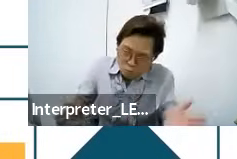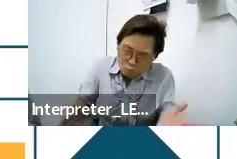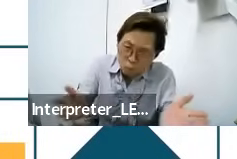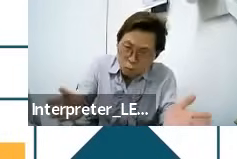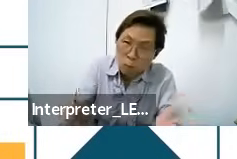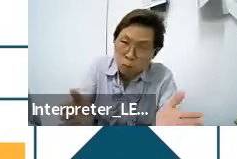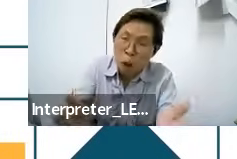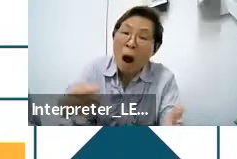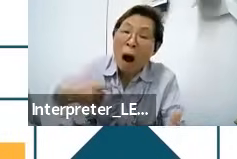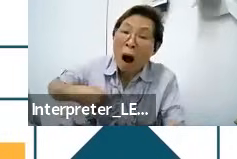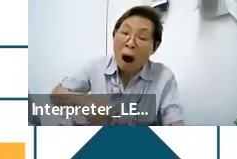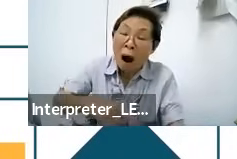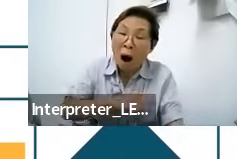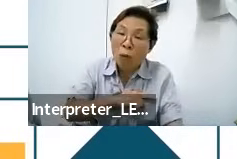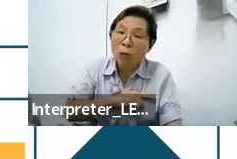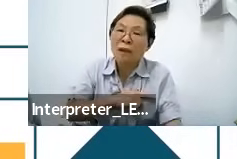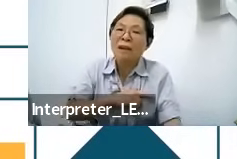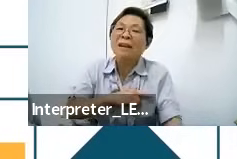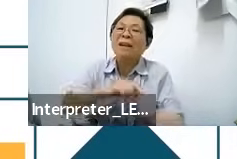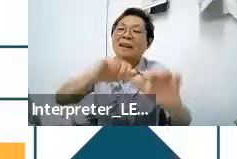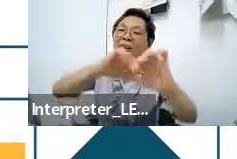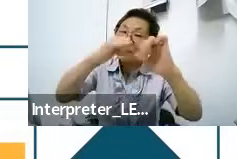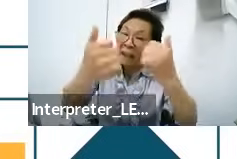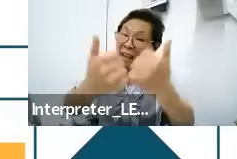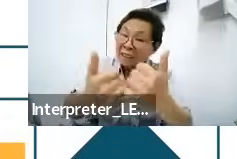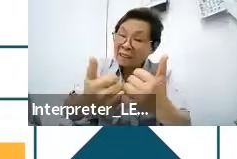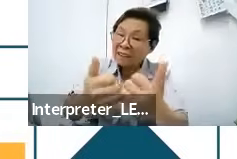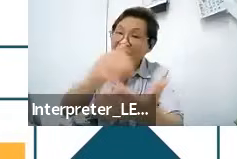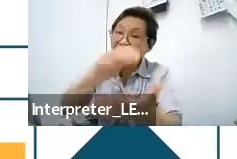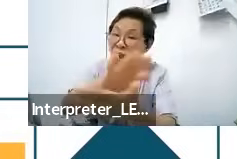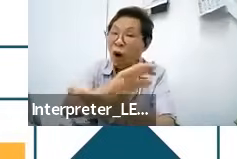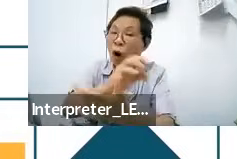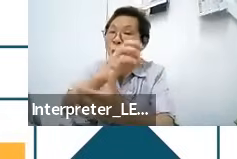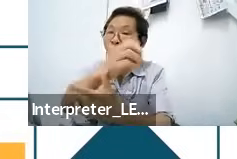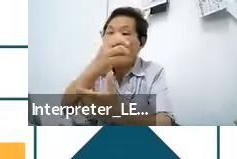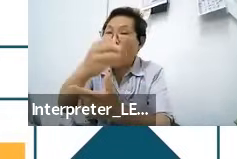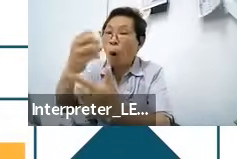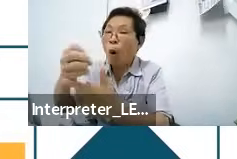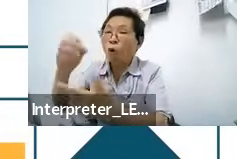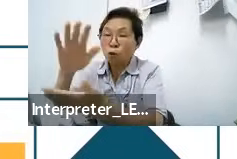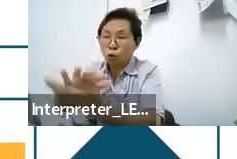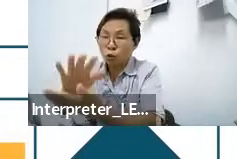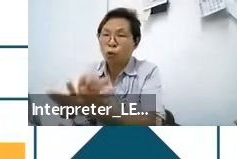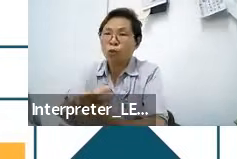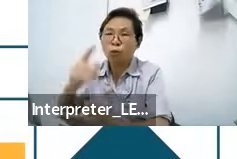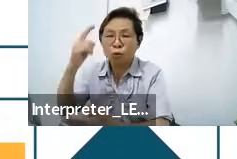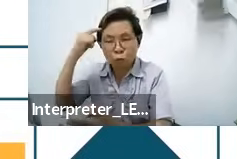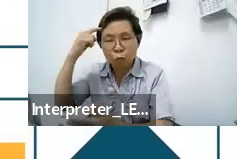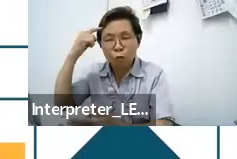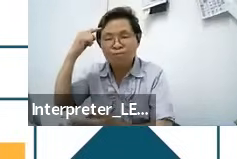our stakeholder to take into account. Thank you.